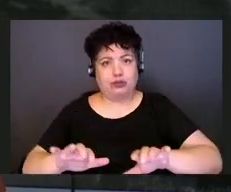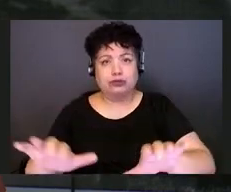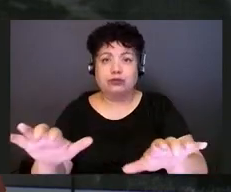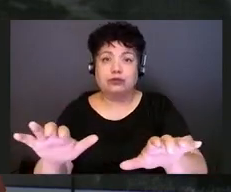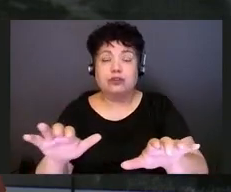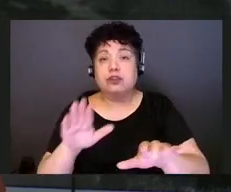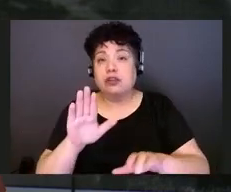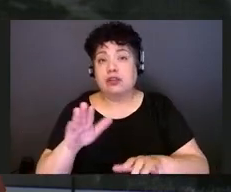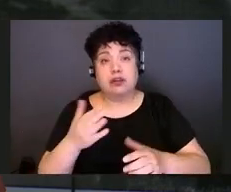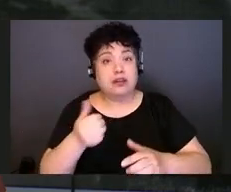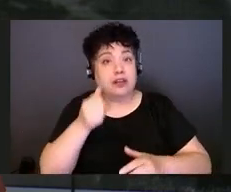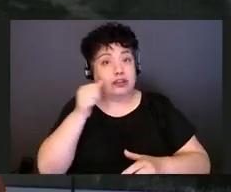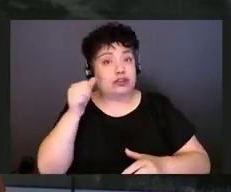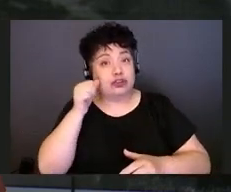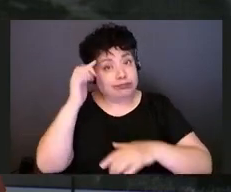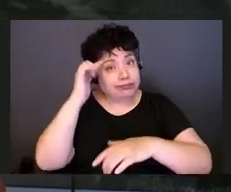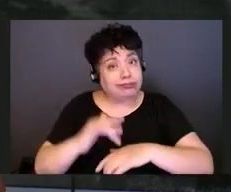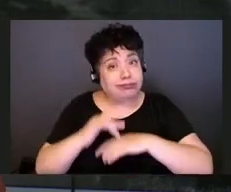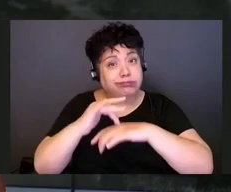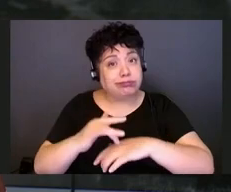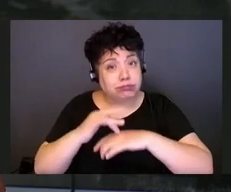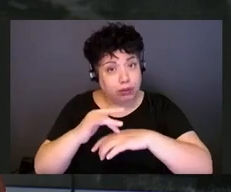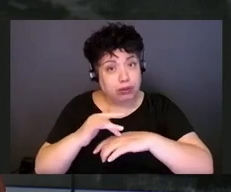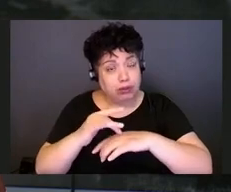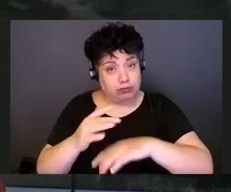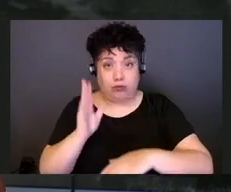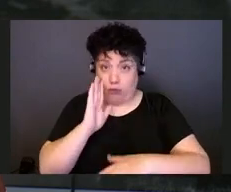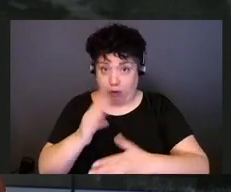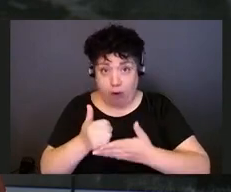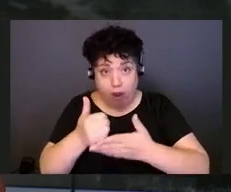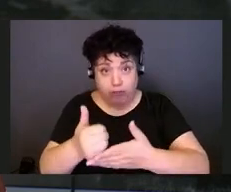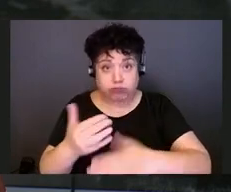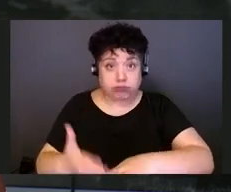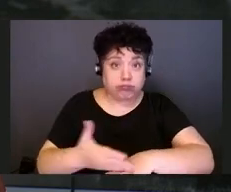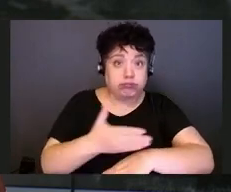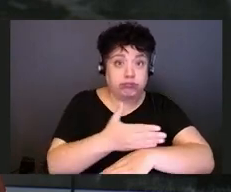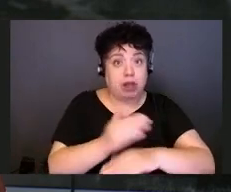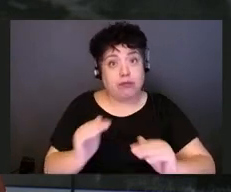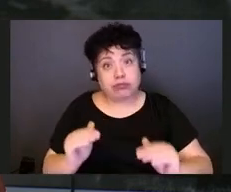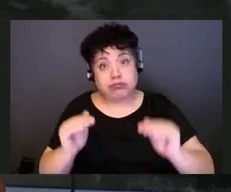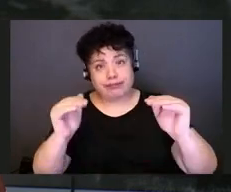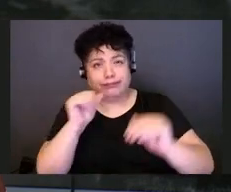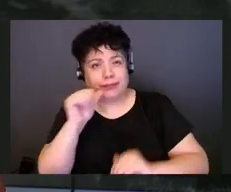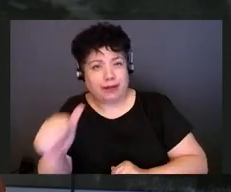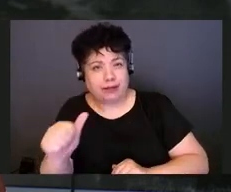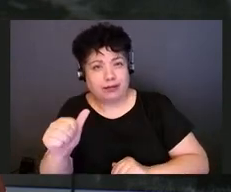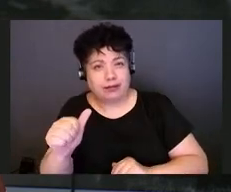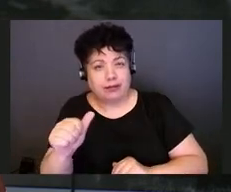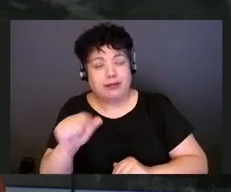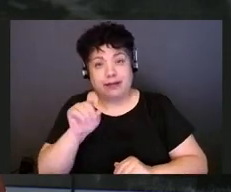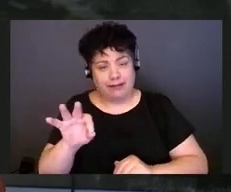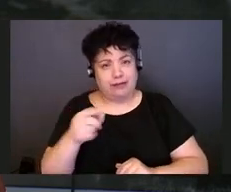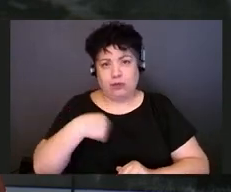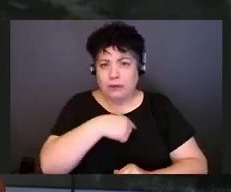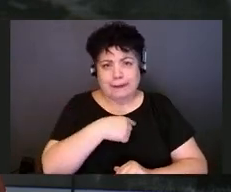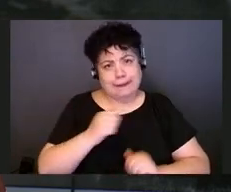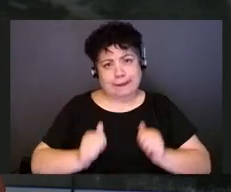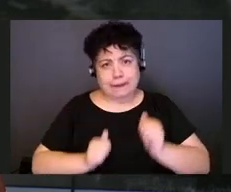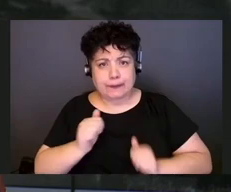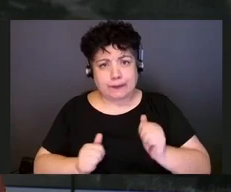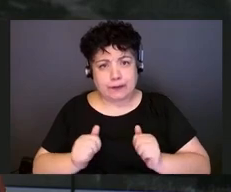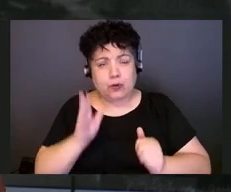Living in yesterday won't help us progress, but if we take a step forward, we'll learn for the